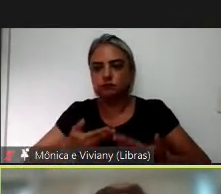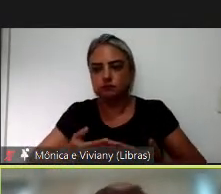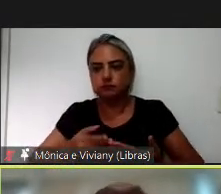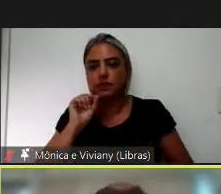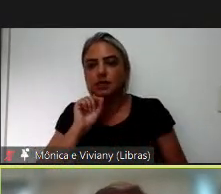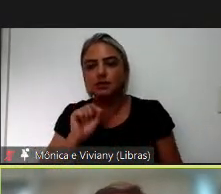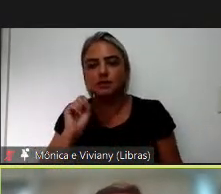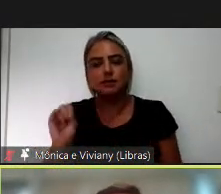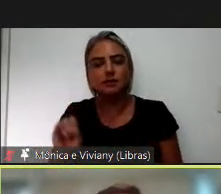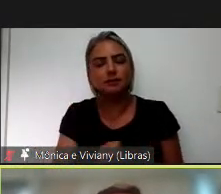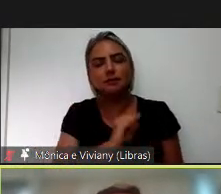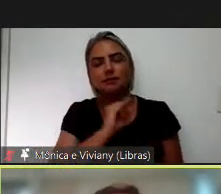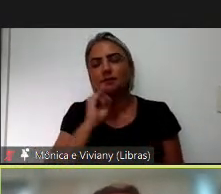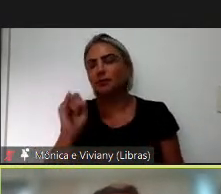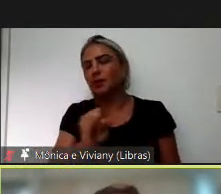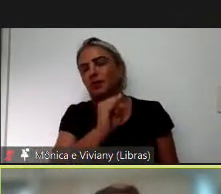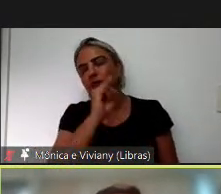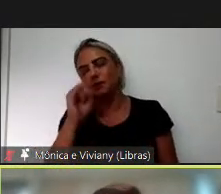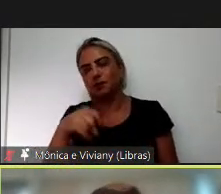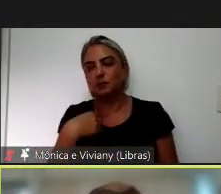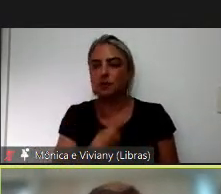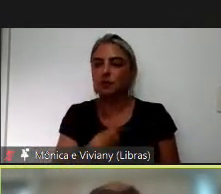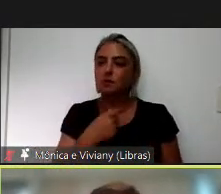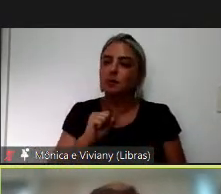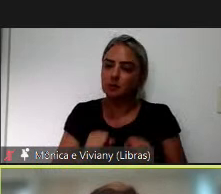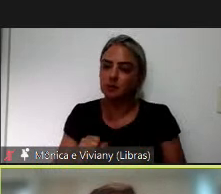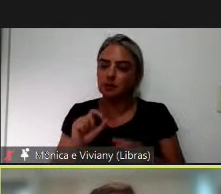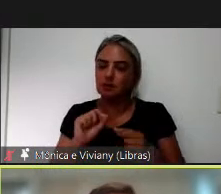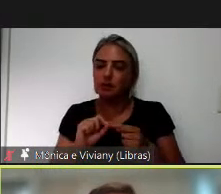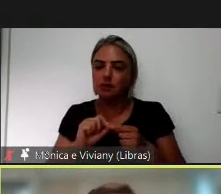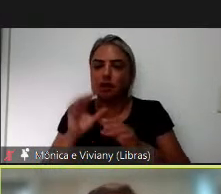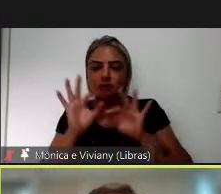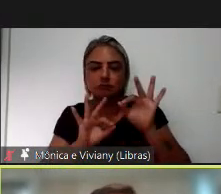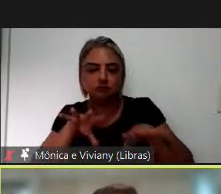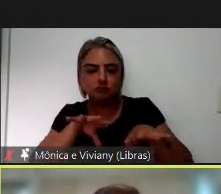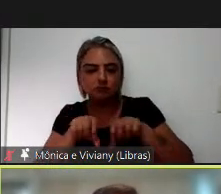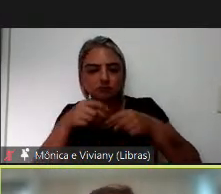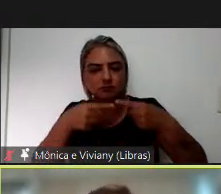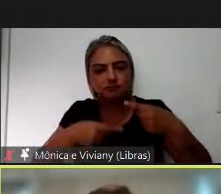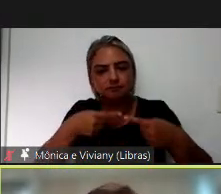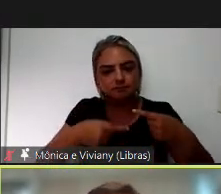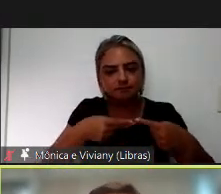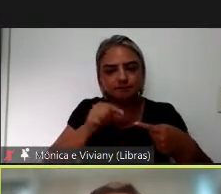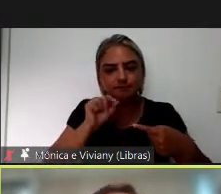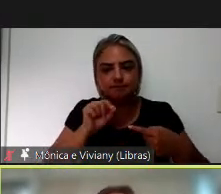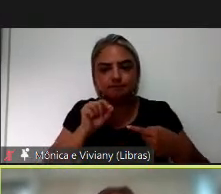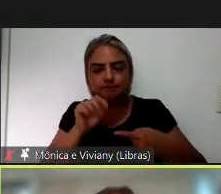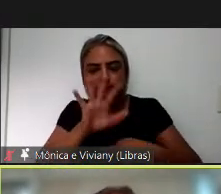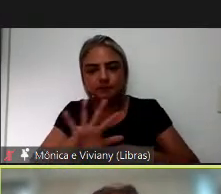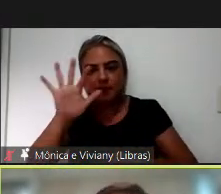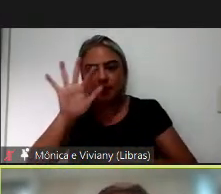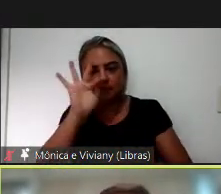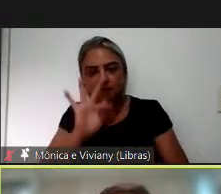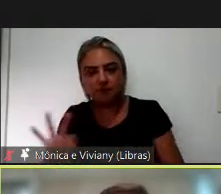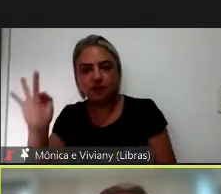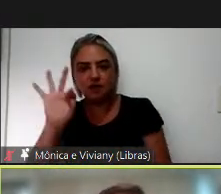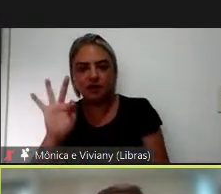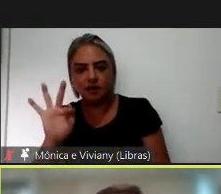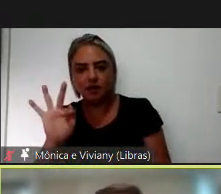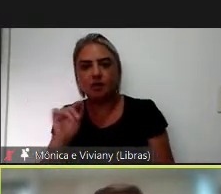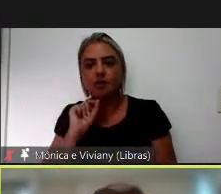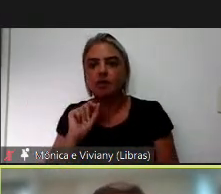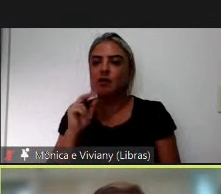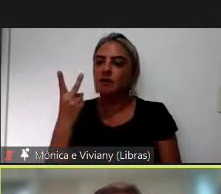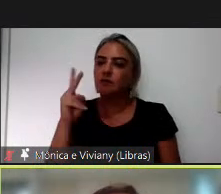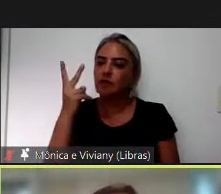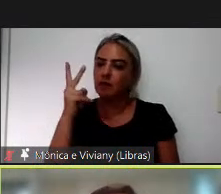overweight, malnutrition. So this is very important because it makes it possible for us, while formulating these